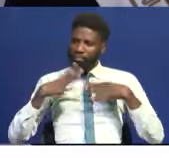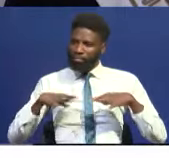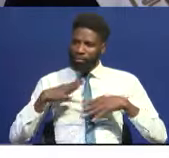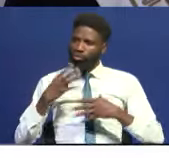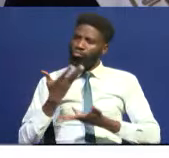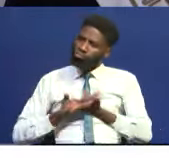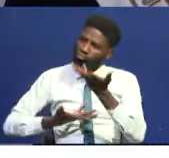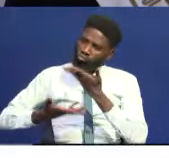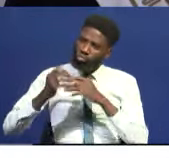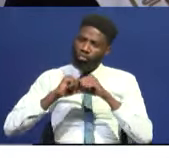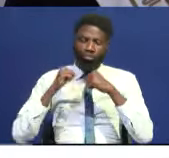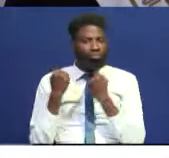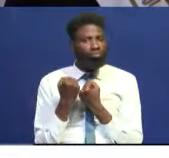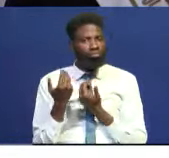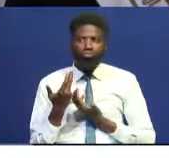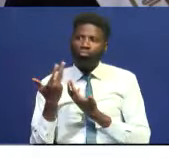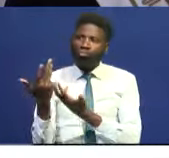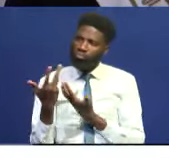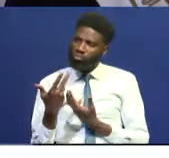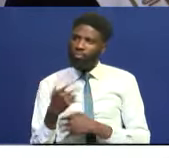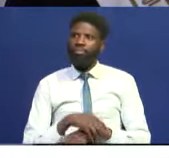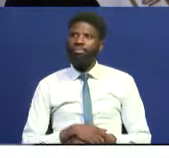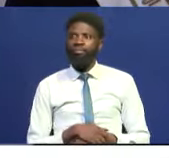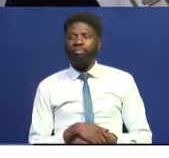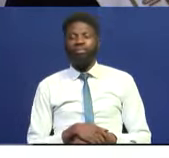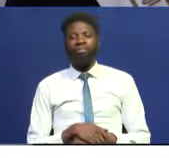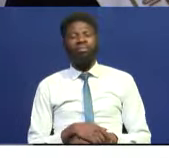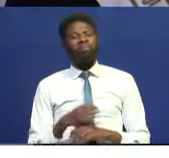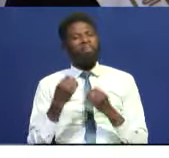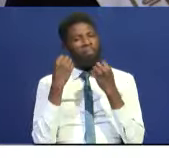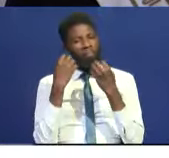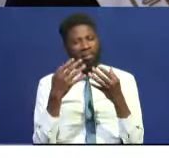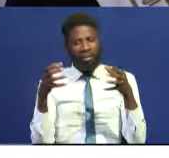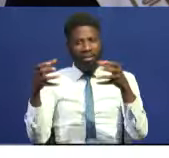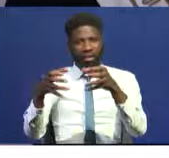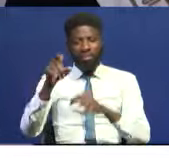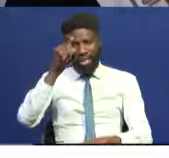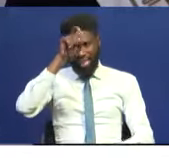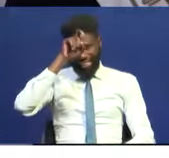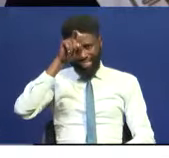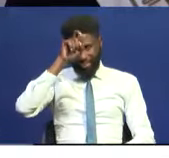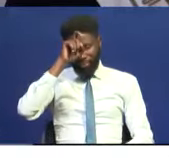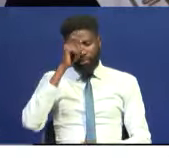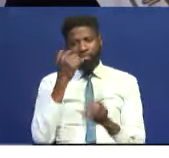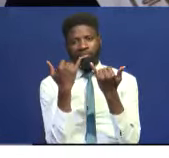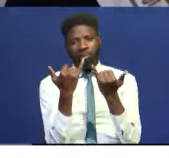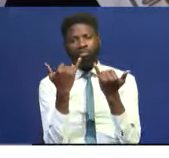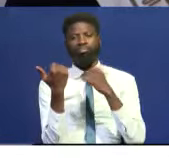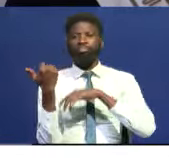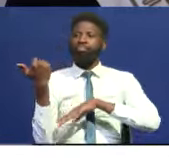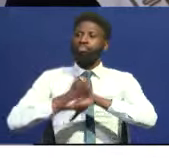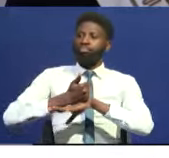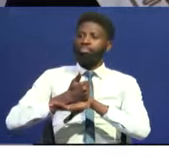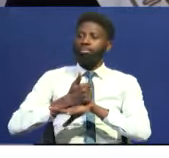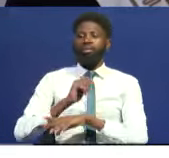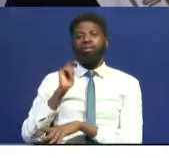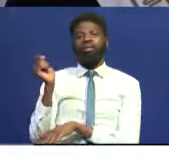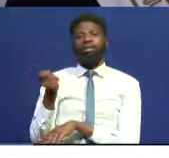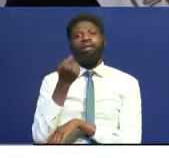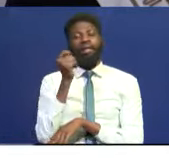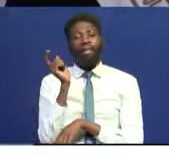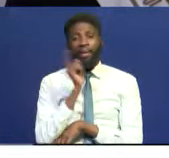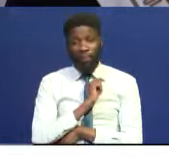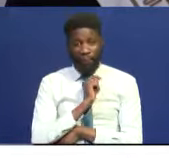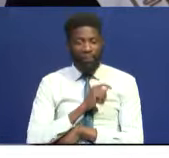people-to-people relations. We have a number of Egyptian companies who are now in the Kenyan markets.